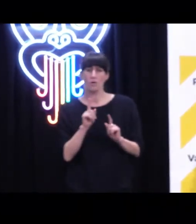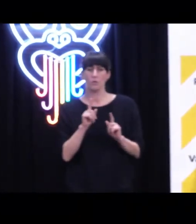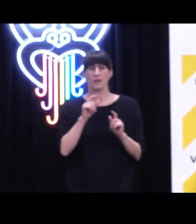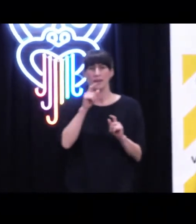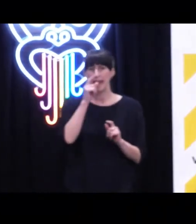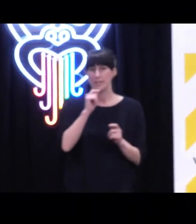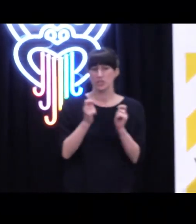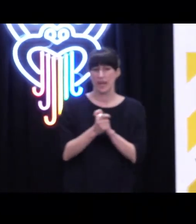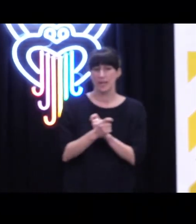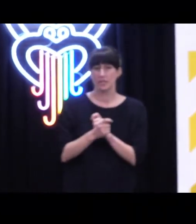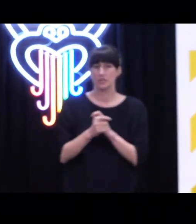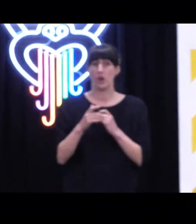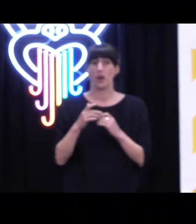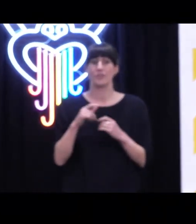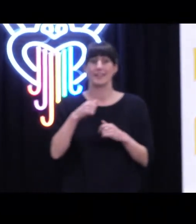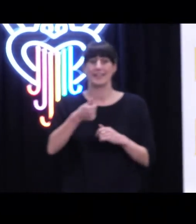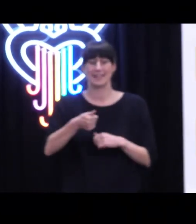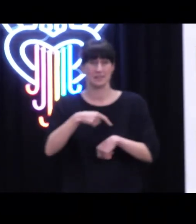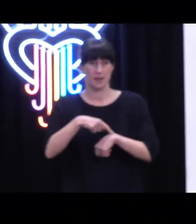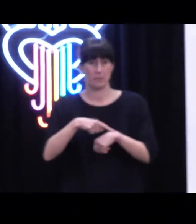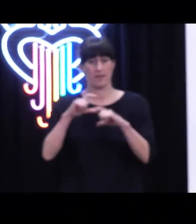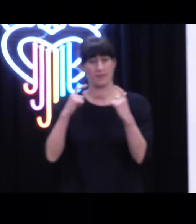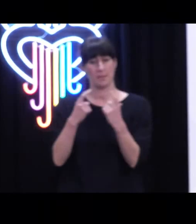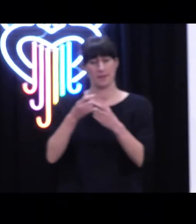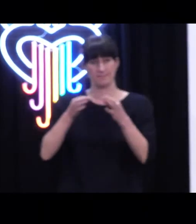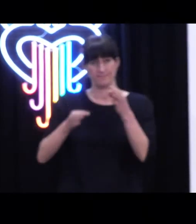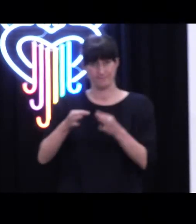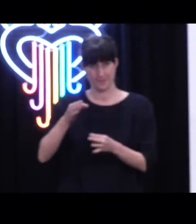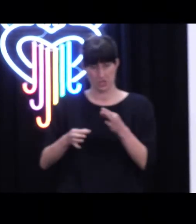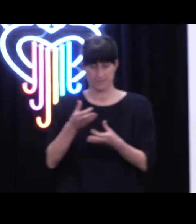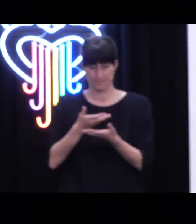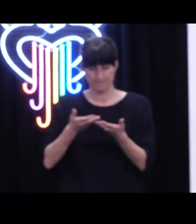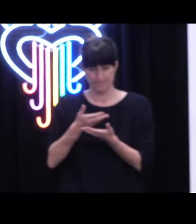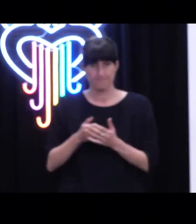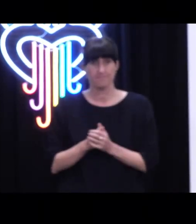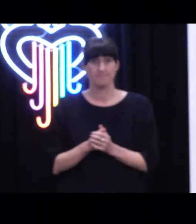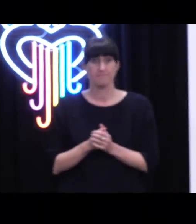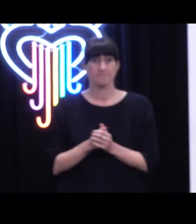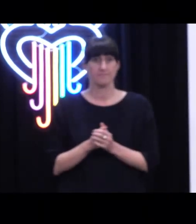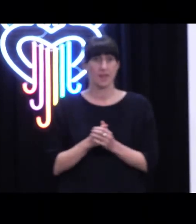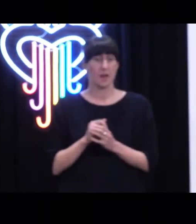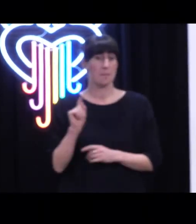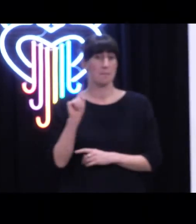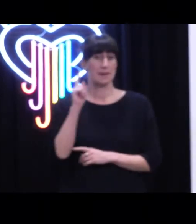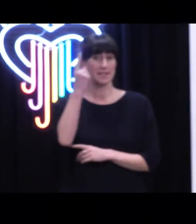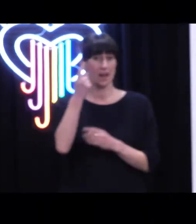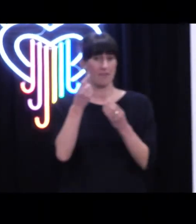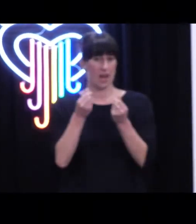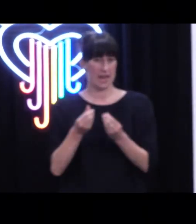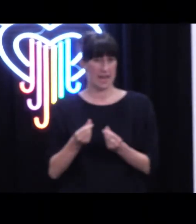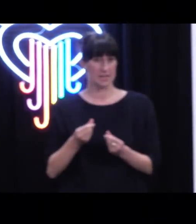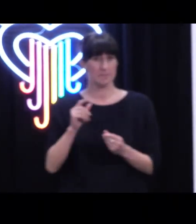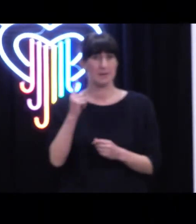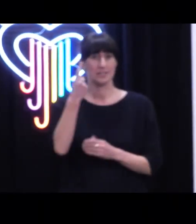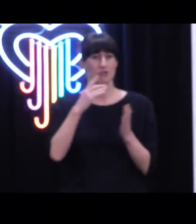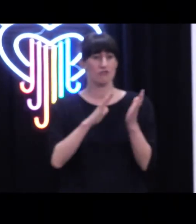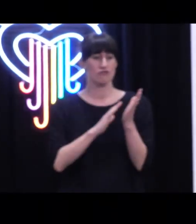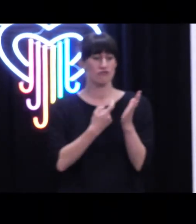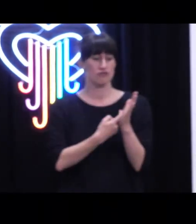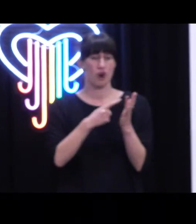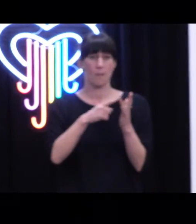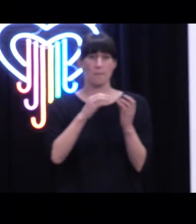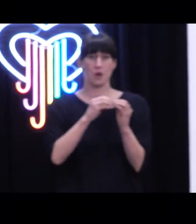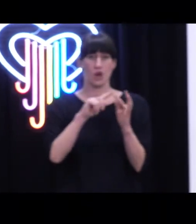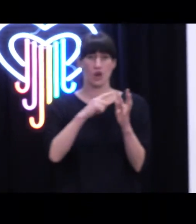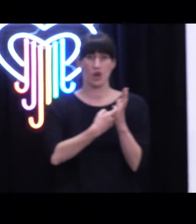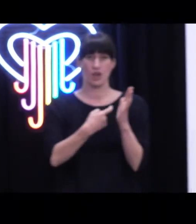possible moves at the next Cabinet meeting. Minister Robertson is also here and will make comment and take questions on our strong